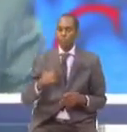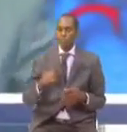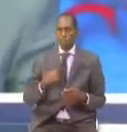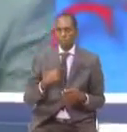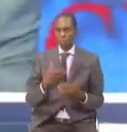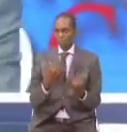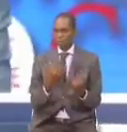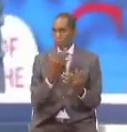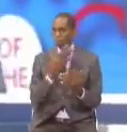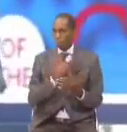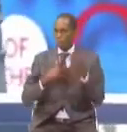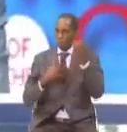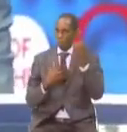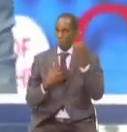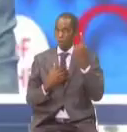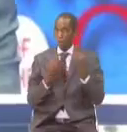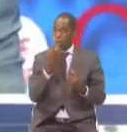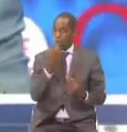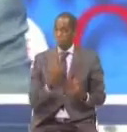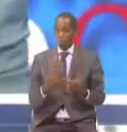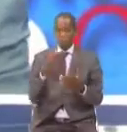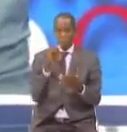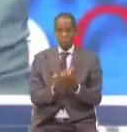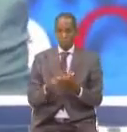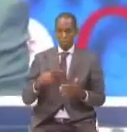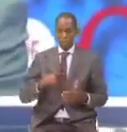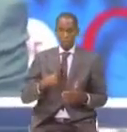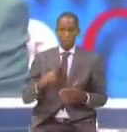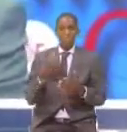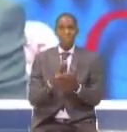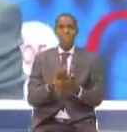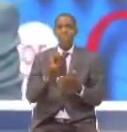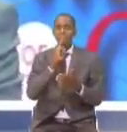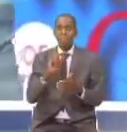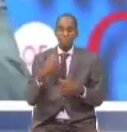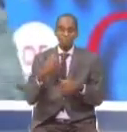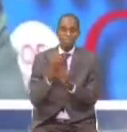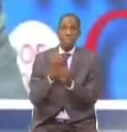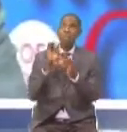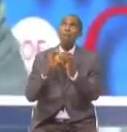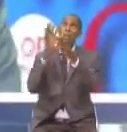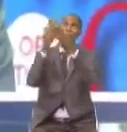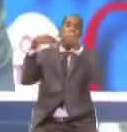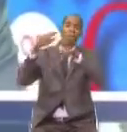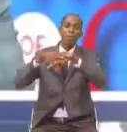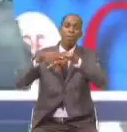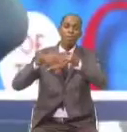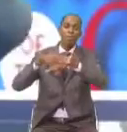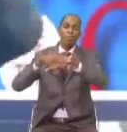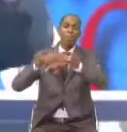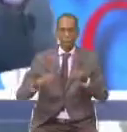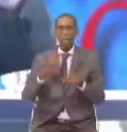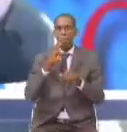understand, only that garment that is sown in heaven can be allowed to